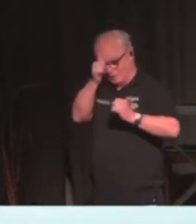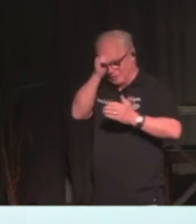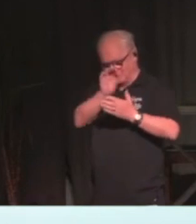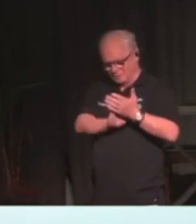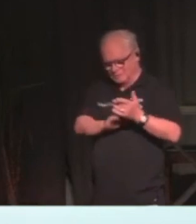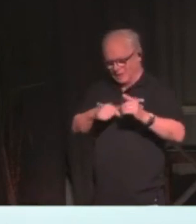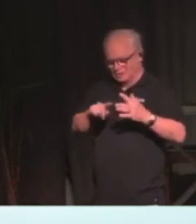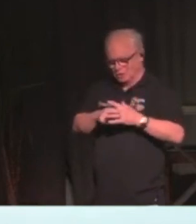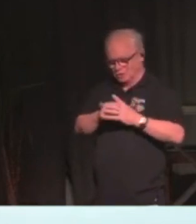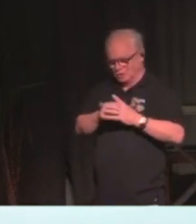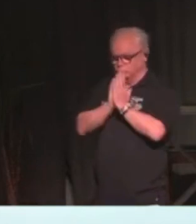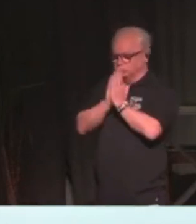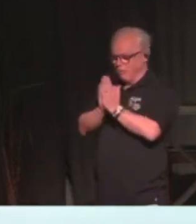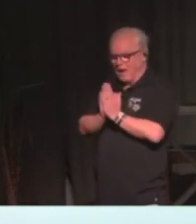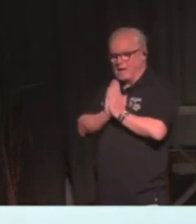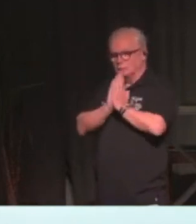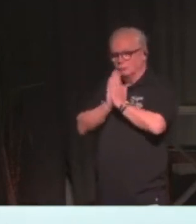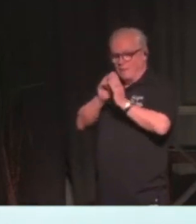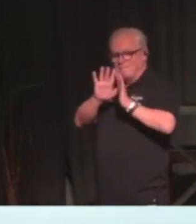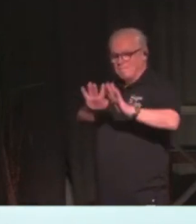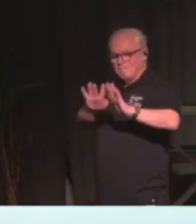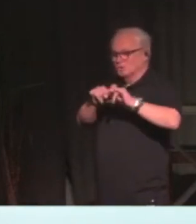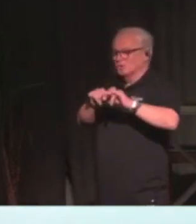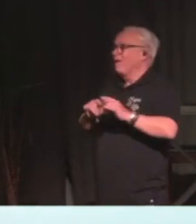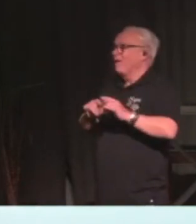I pray and I plead for the mercy of God